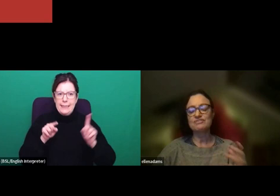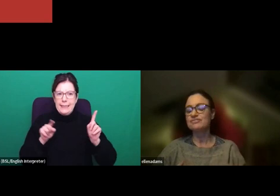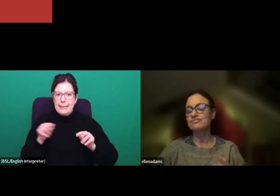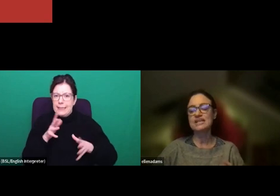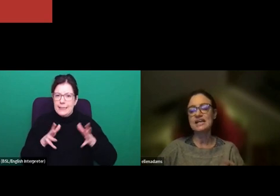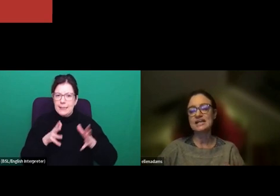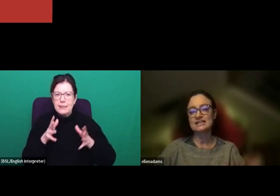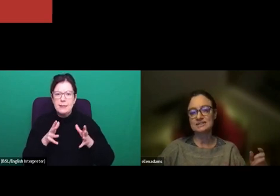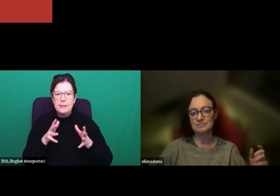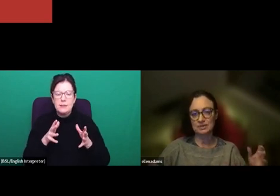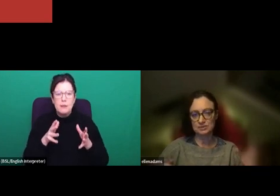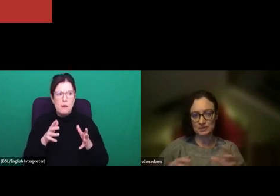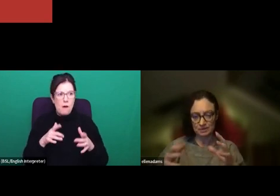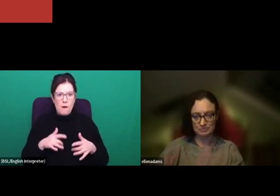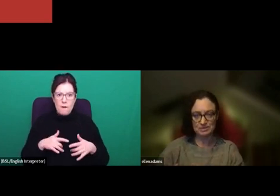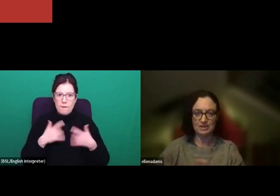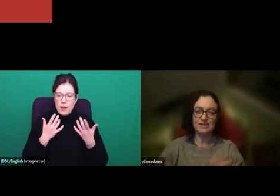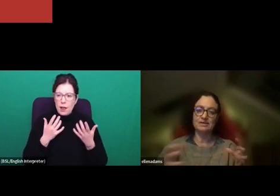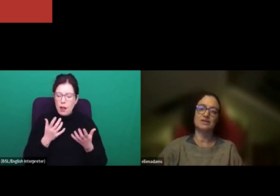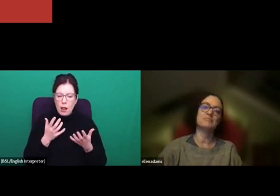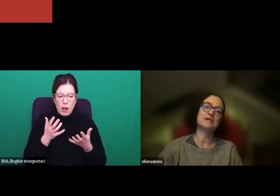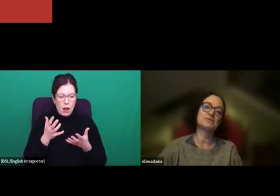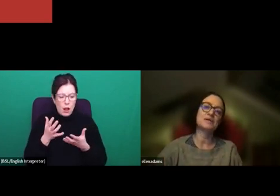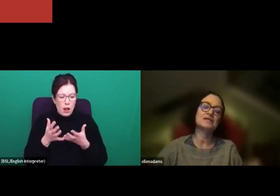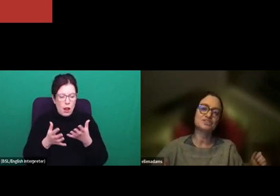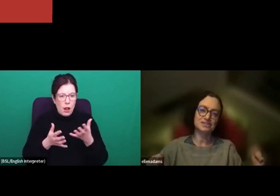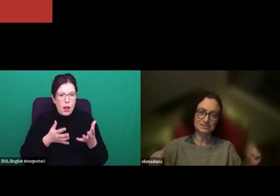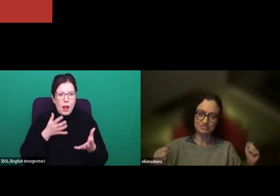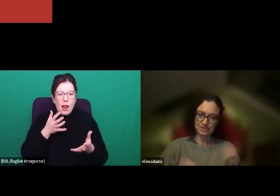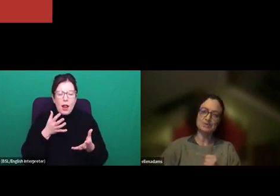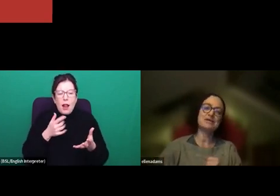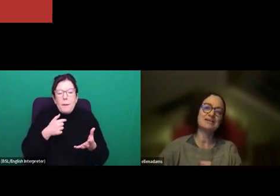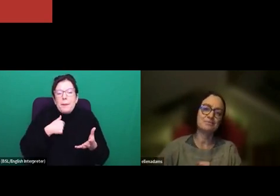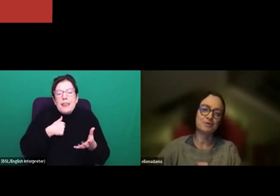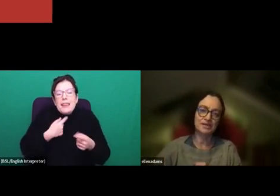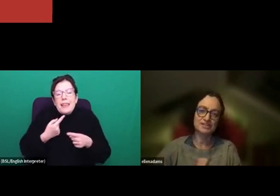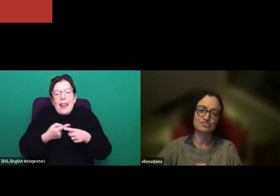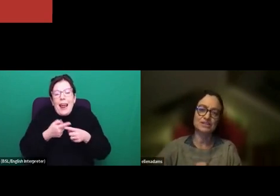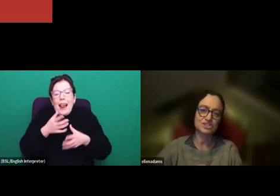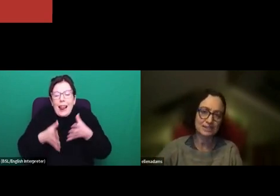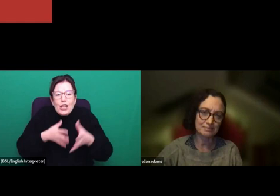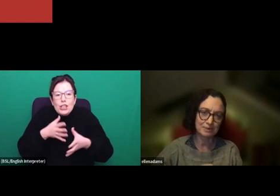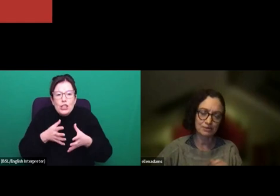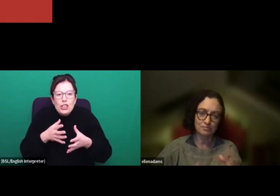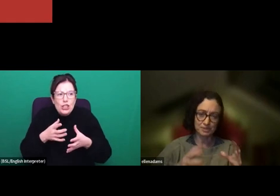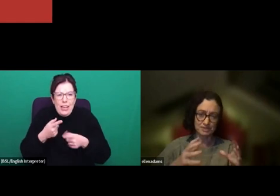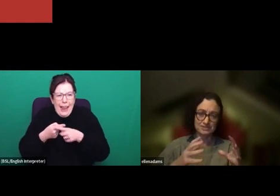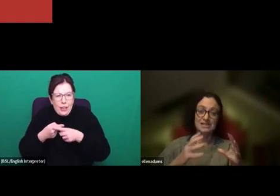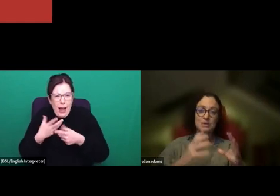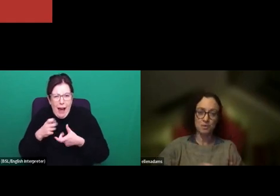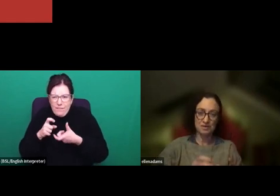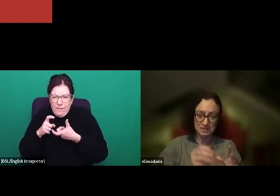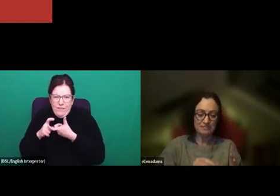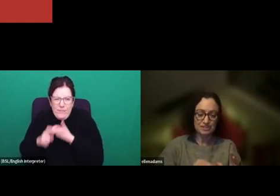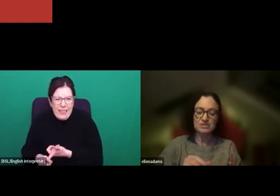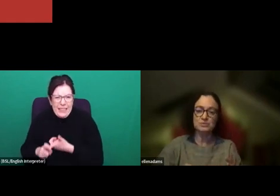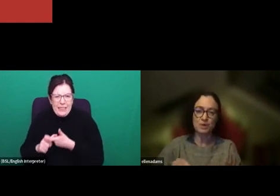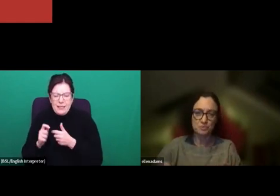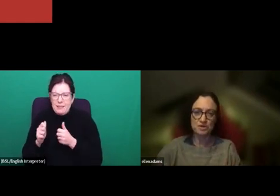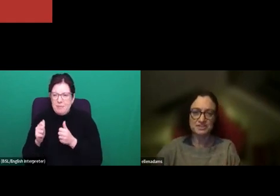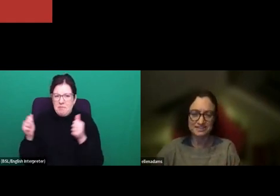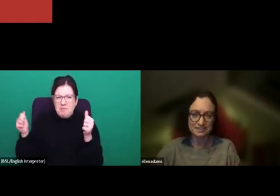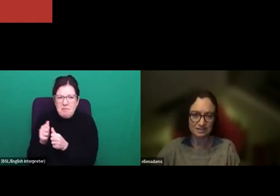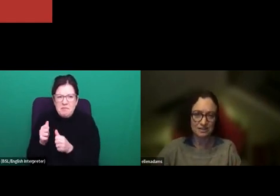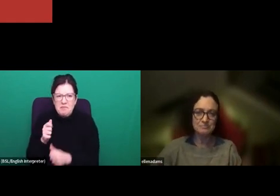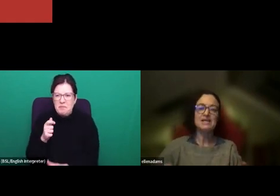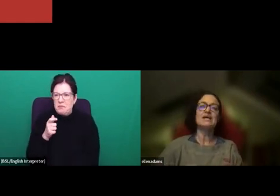it is very freeing. And sometimes when I'm signing, I go back to English, it does feel a bit like putting a straitjacket back on, because you have to use